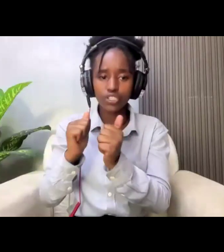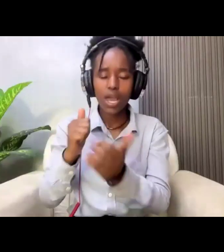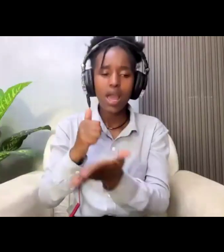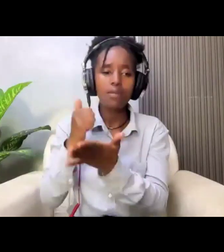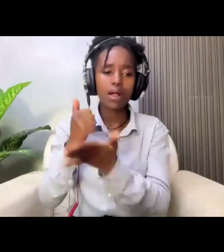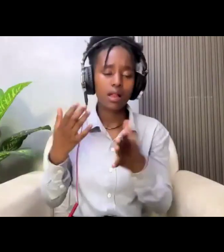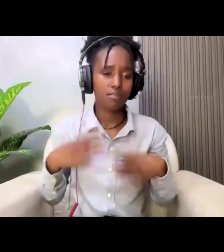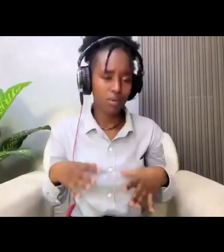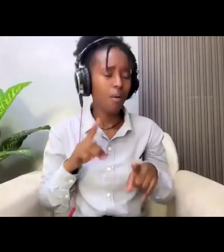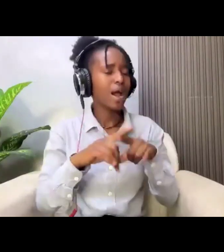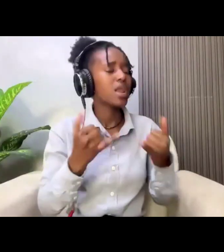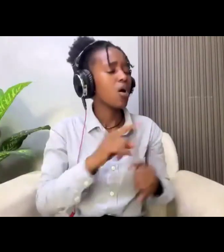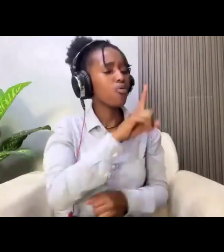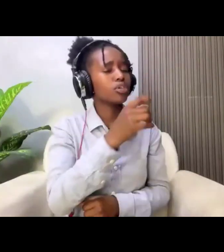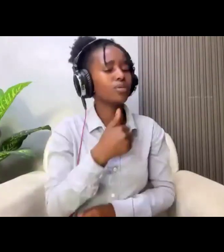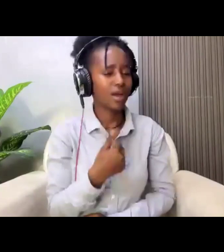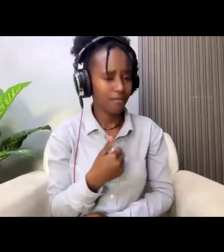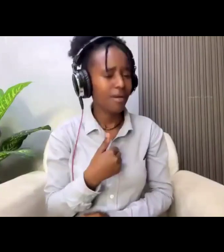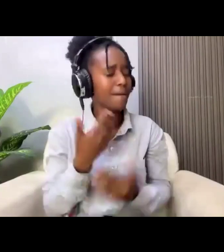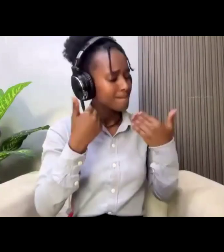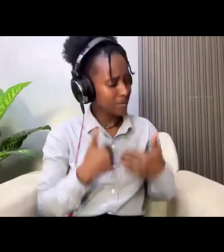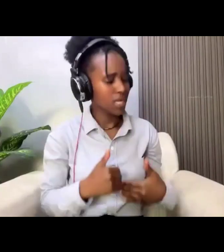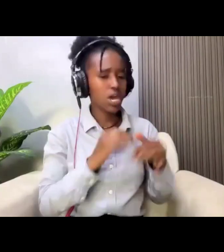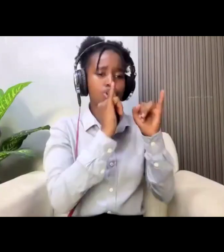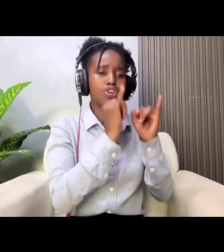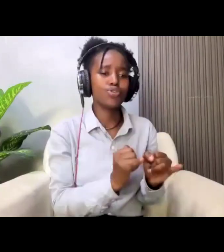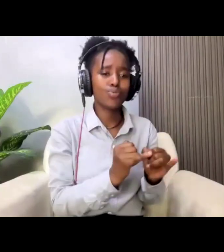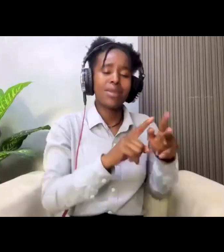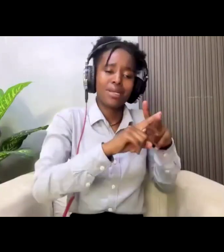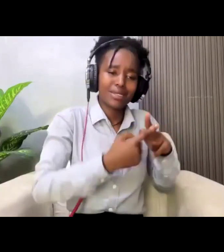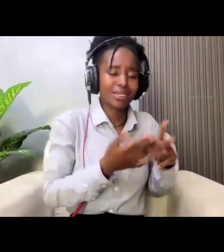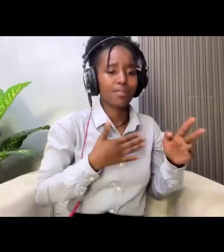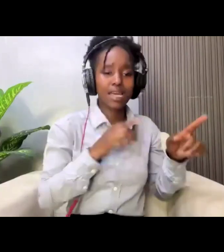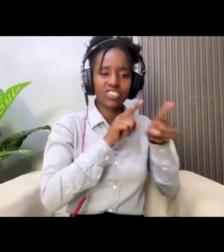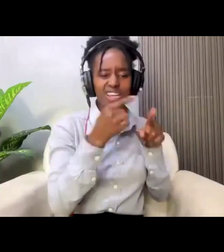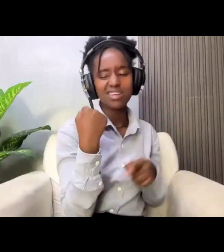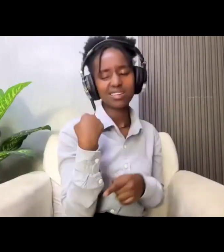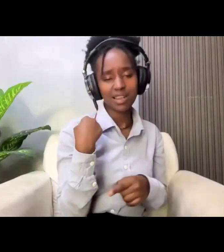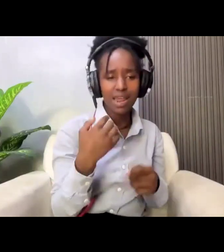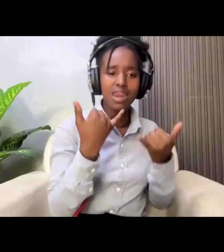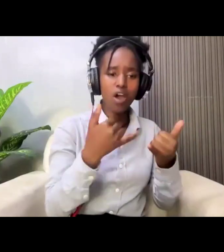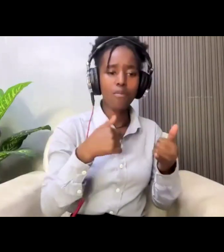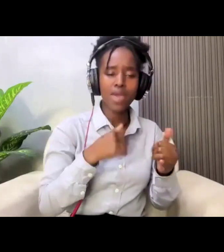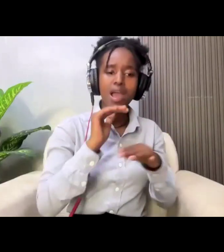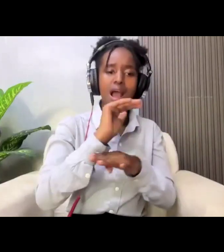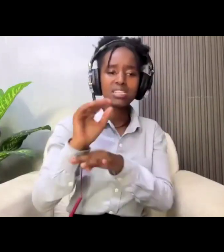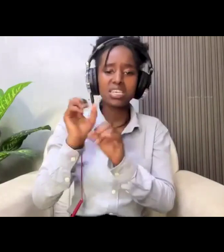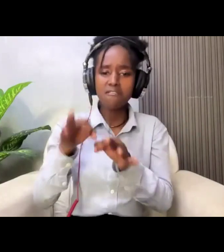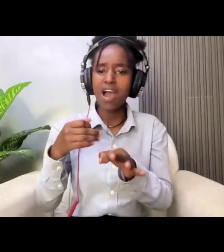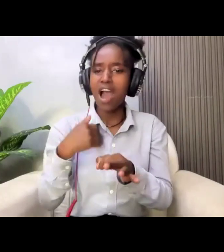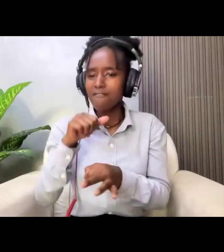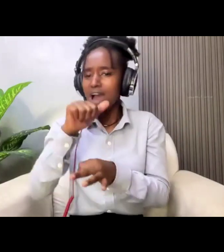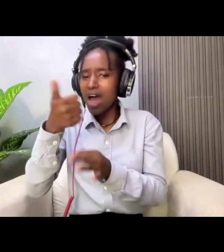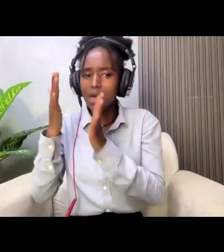perhaps asking, since I'm still new to this and I'm just starting in my journey, I was just asking perhaps if there's anybody that